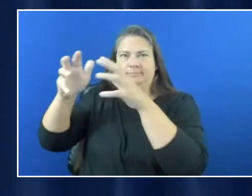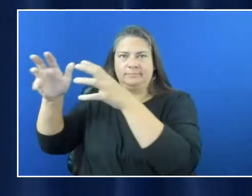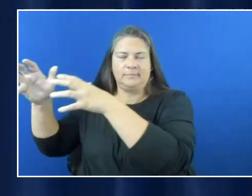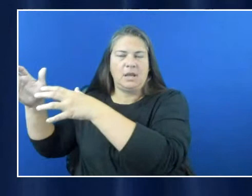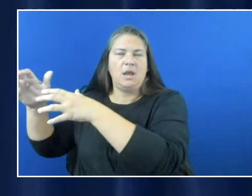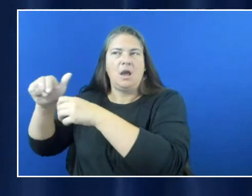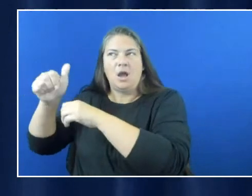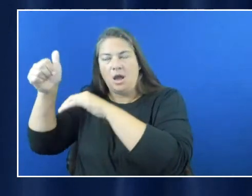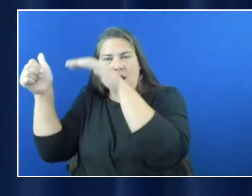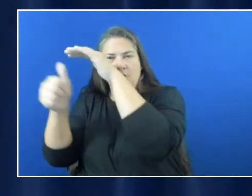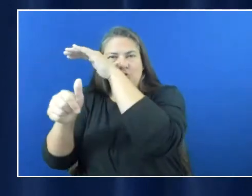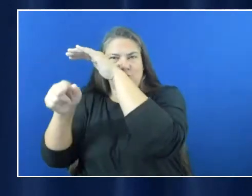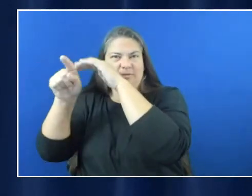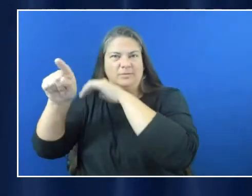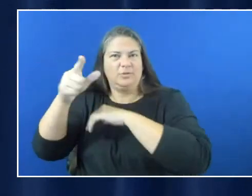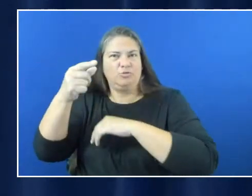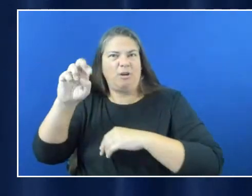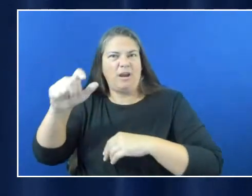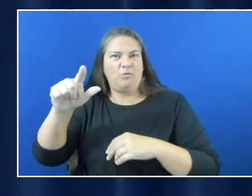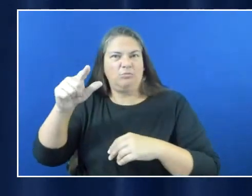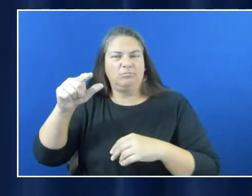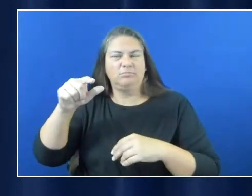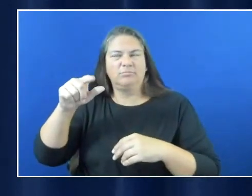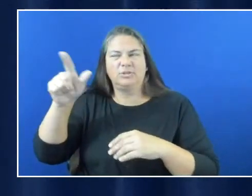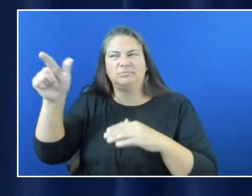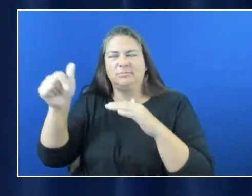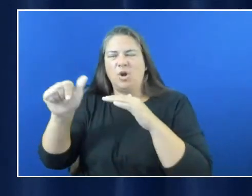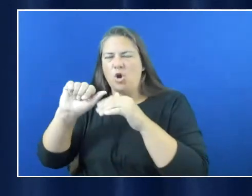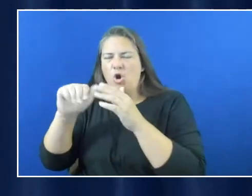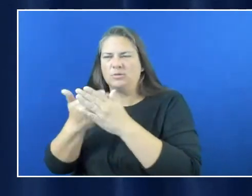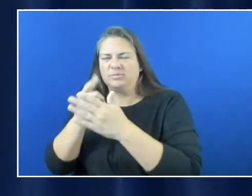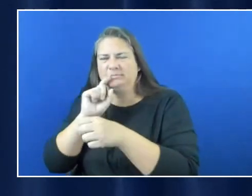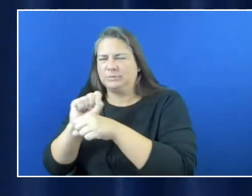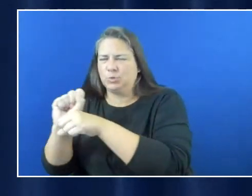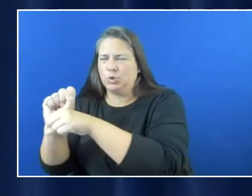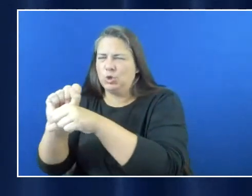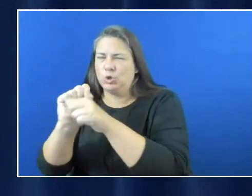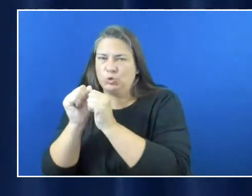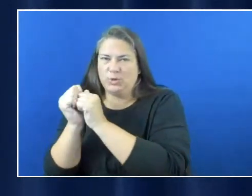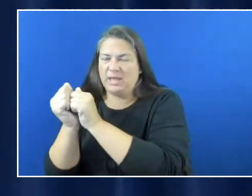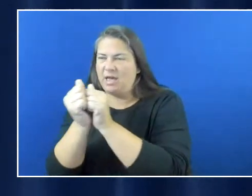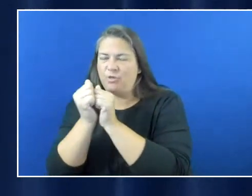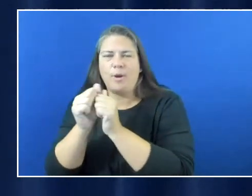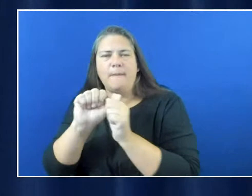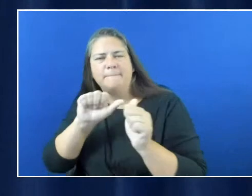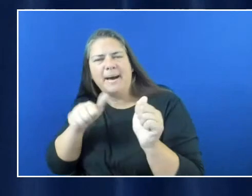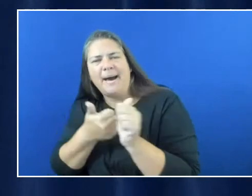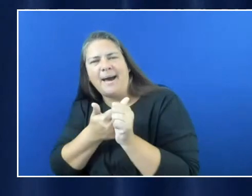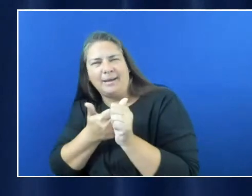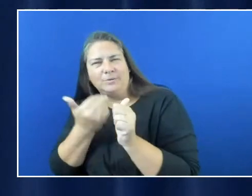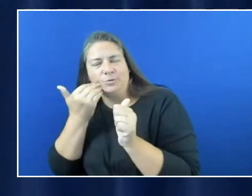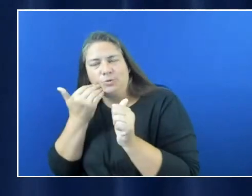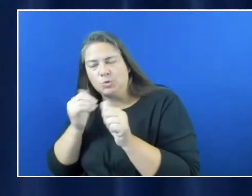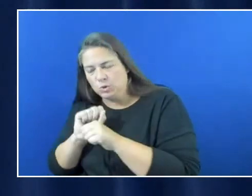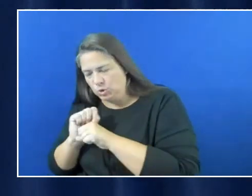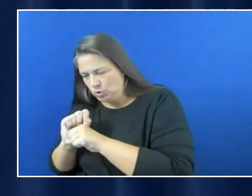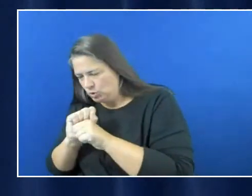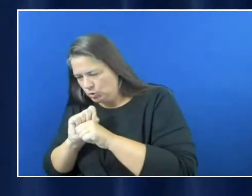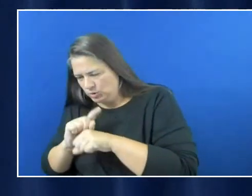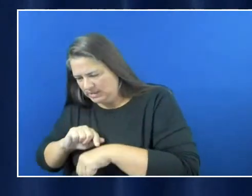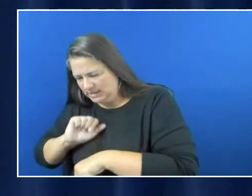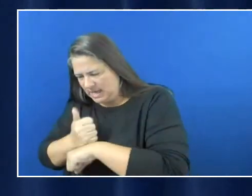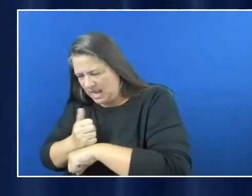preparation for this operation, we're working together behind the scenes to get it ready so